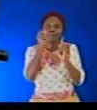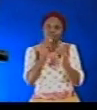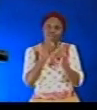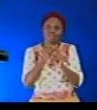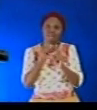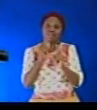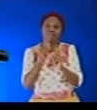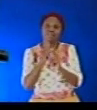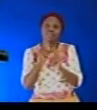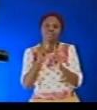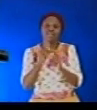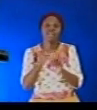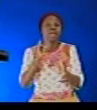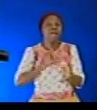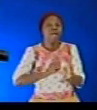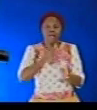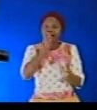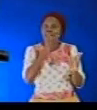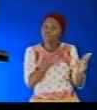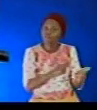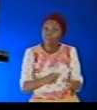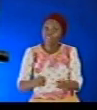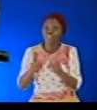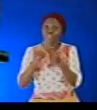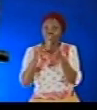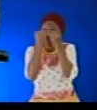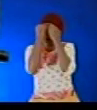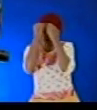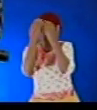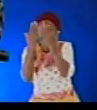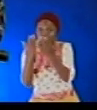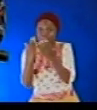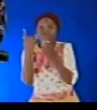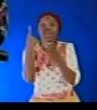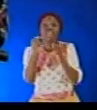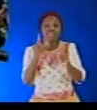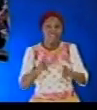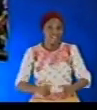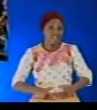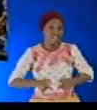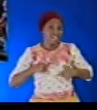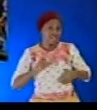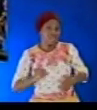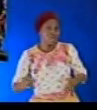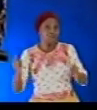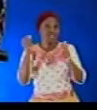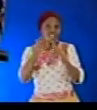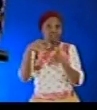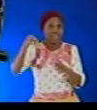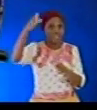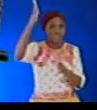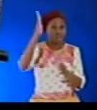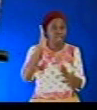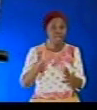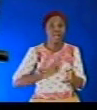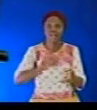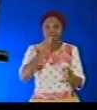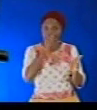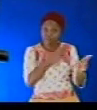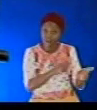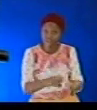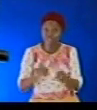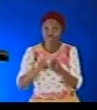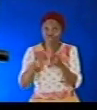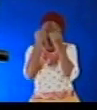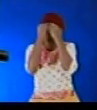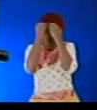thy word. I am ready to obey the living word of God. I am